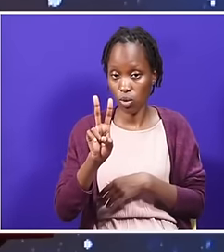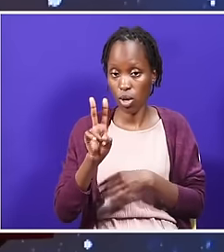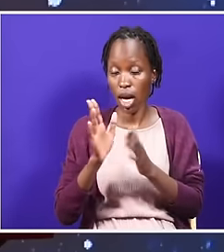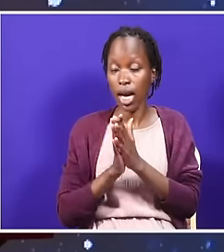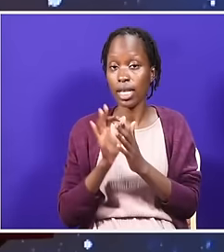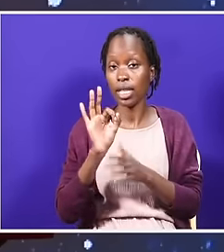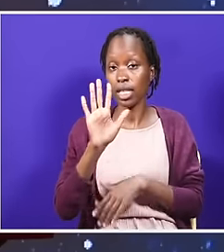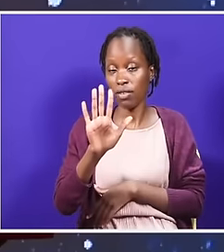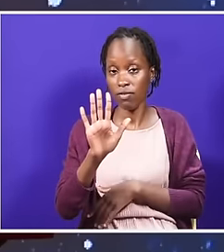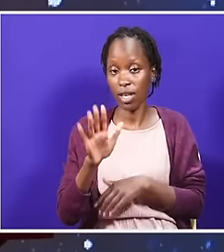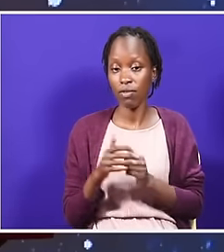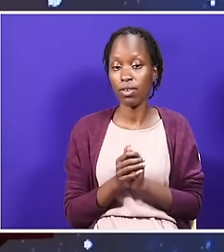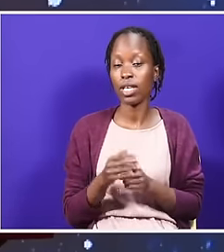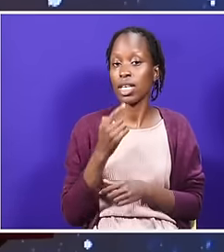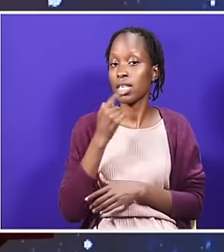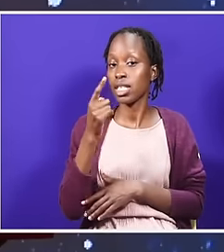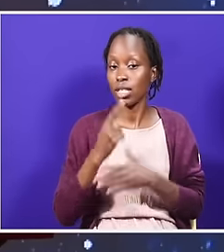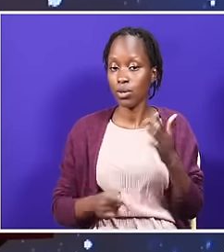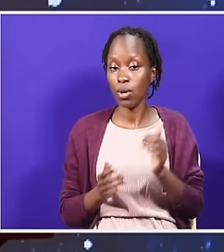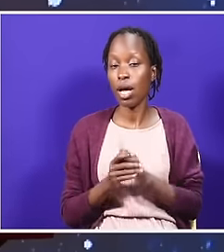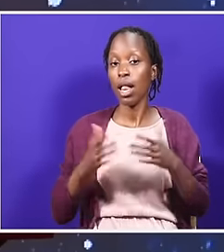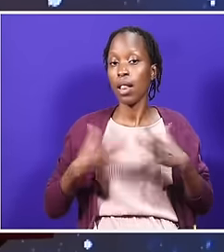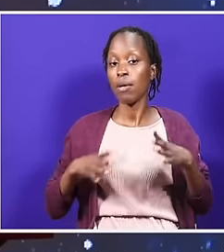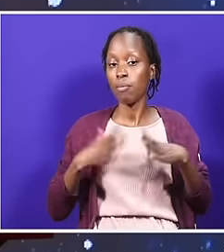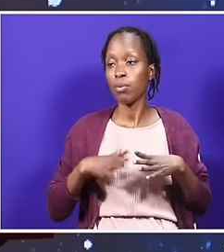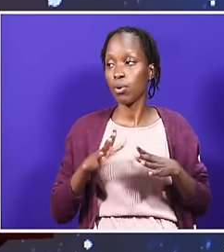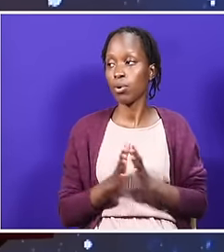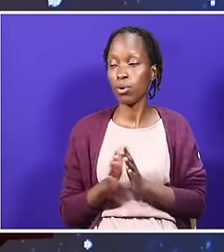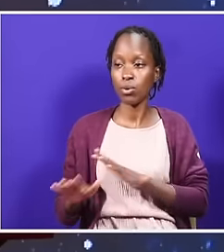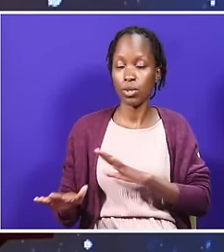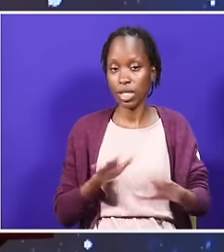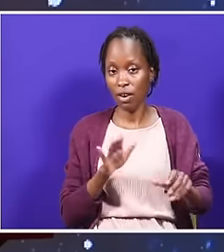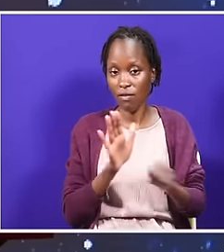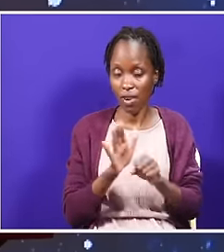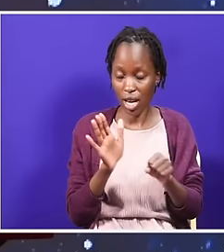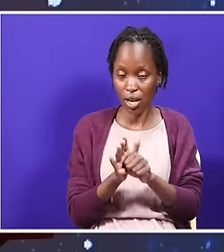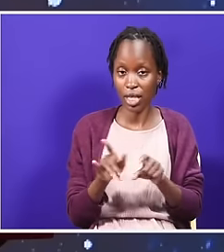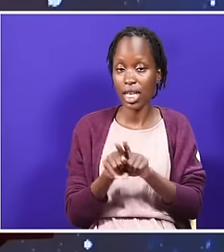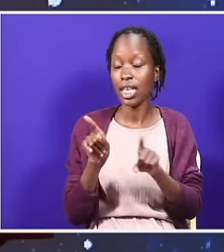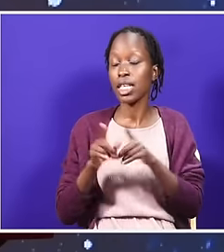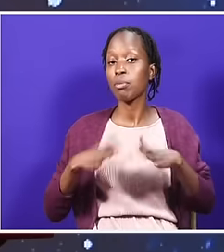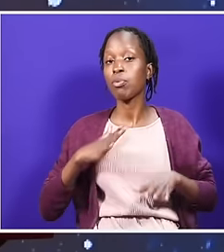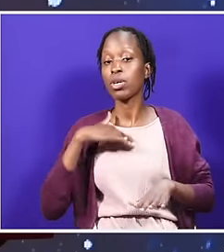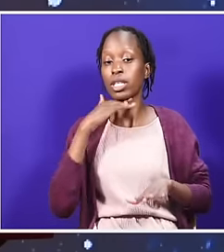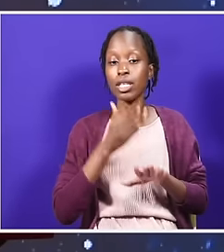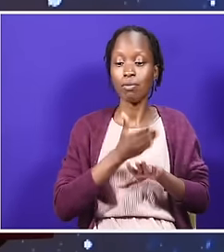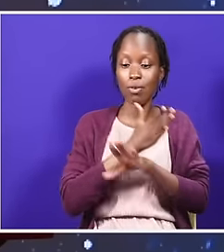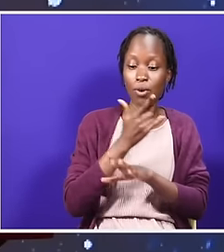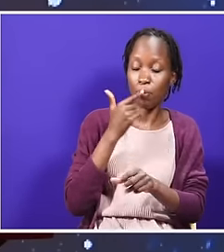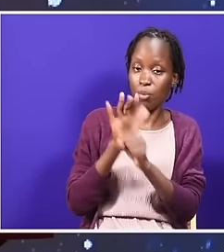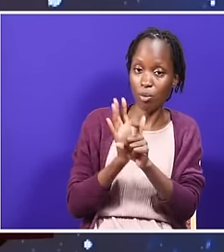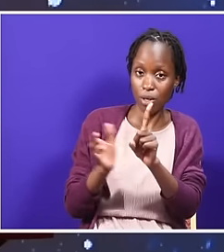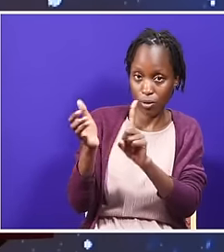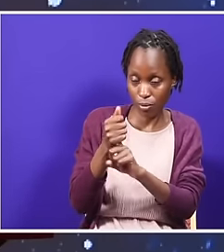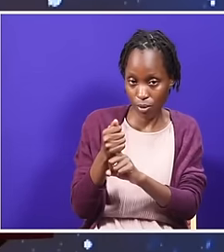and 35, where it talks about people who suffered deeply and even died before their